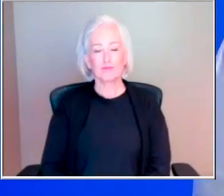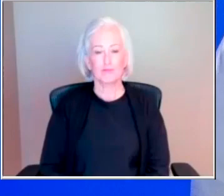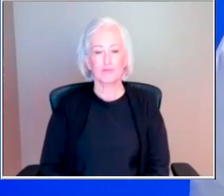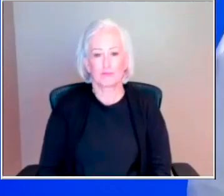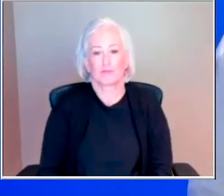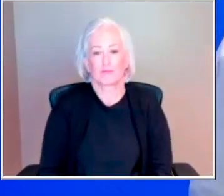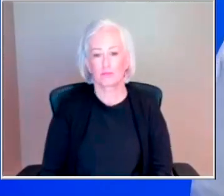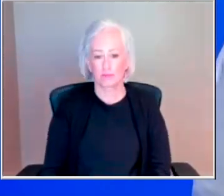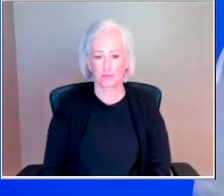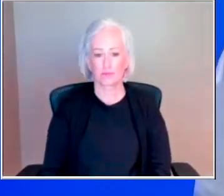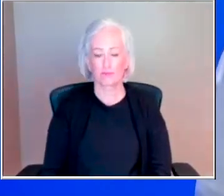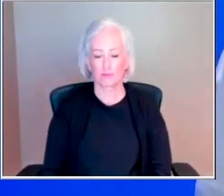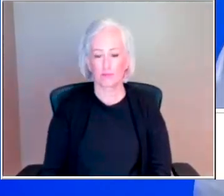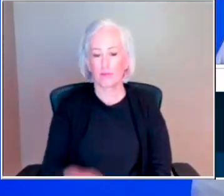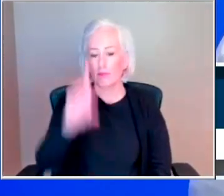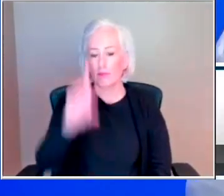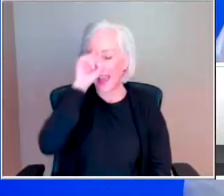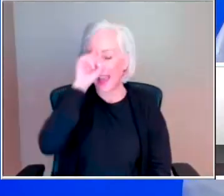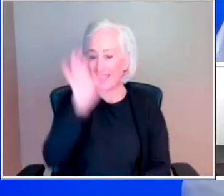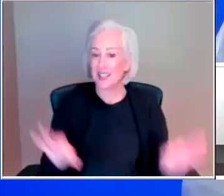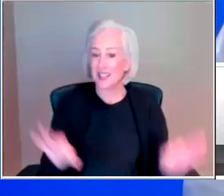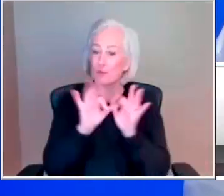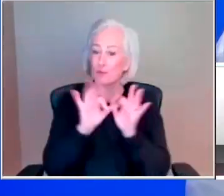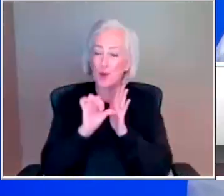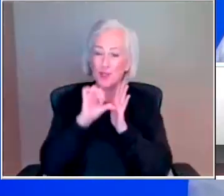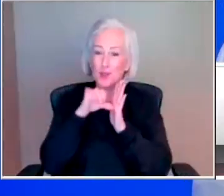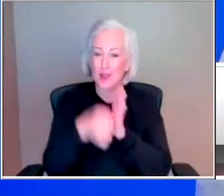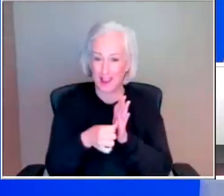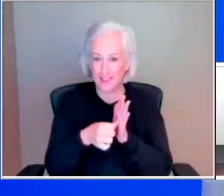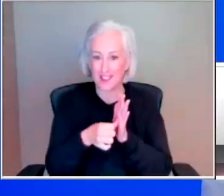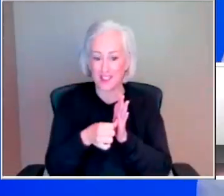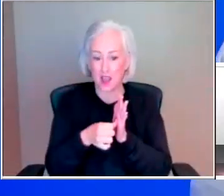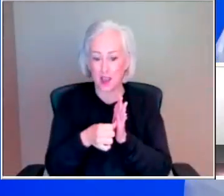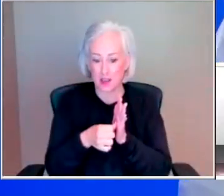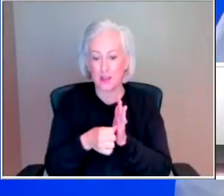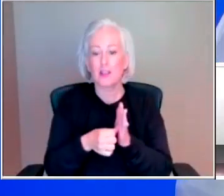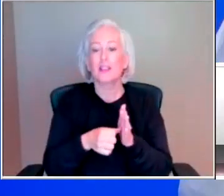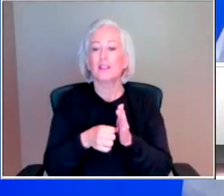I think it's important just to emphasize it's a group effort.